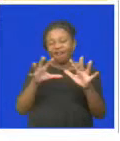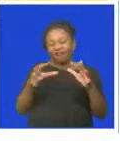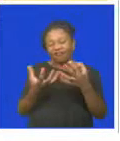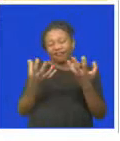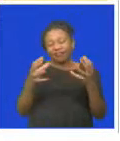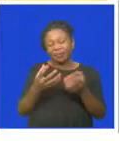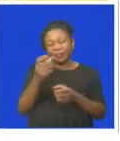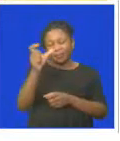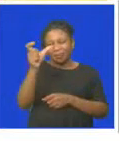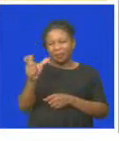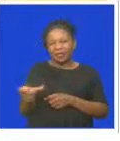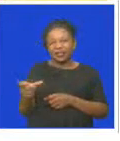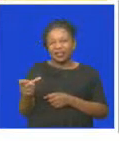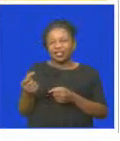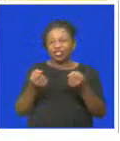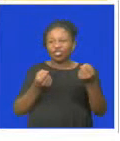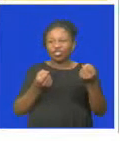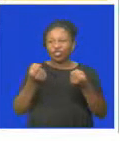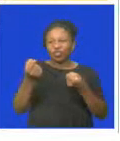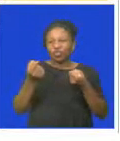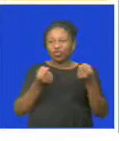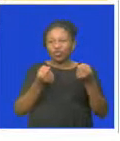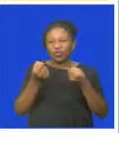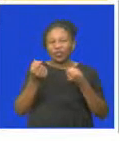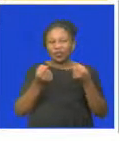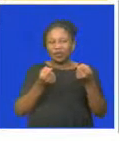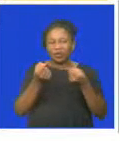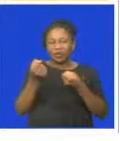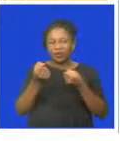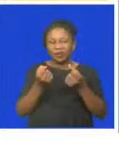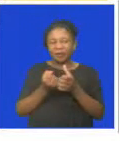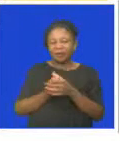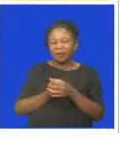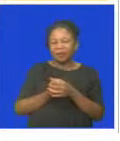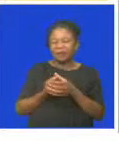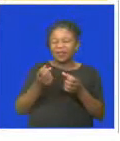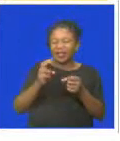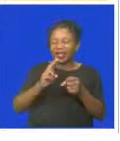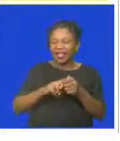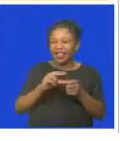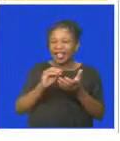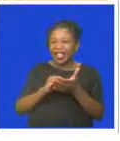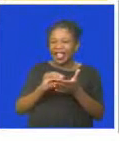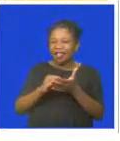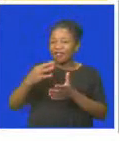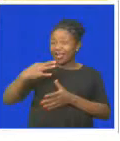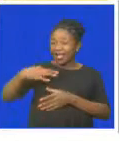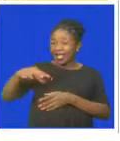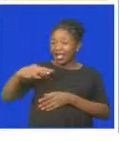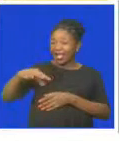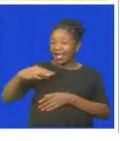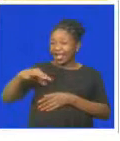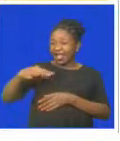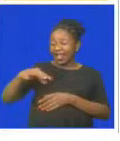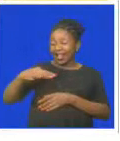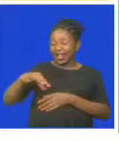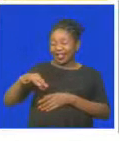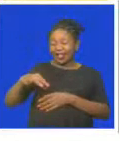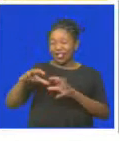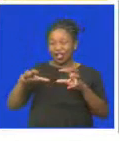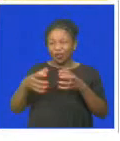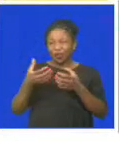is a farmer. Our friend is a flower, is a farmer. What is she doing?